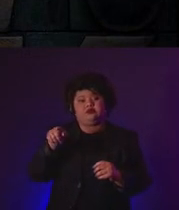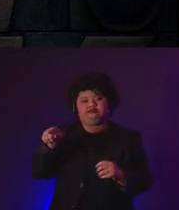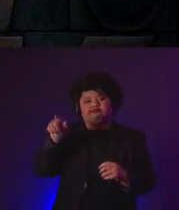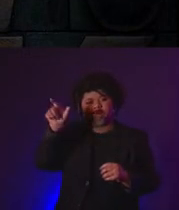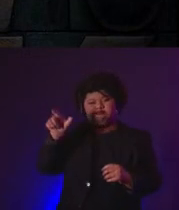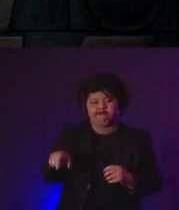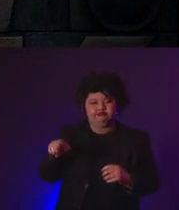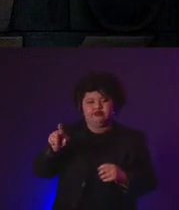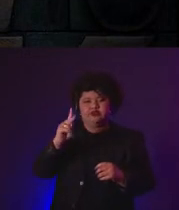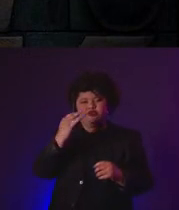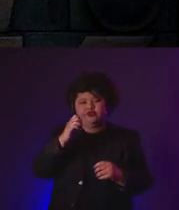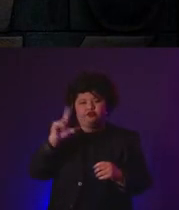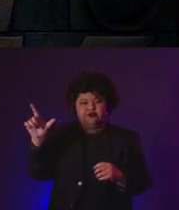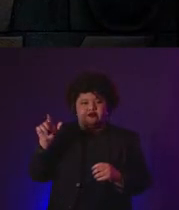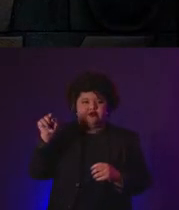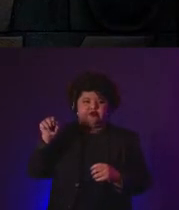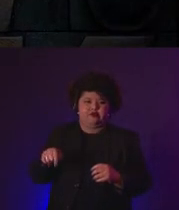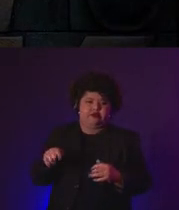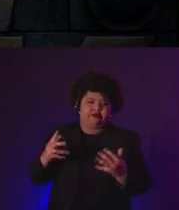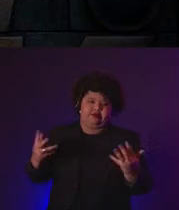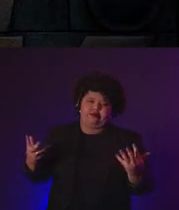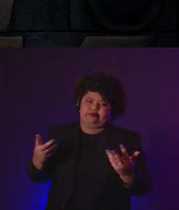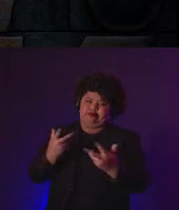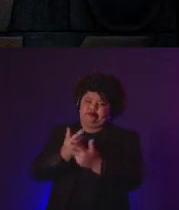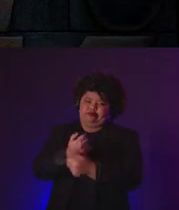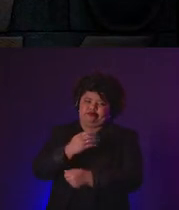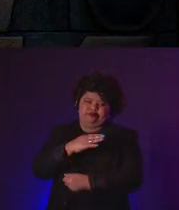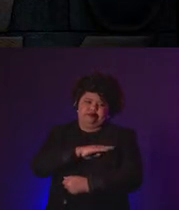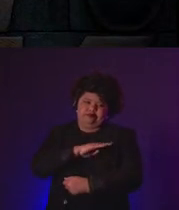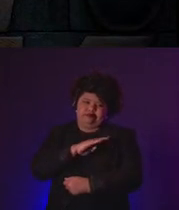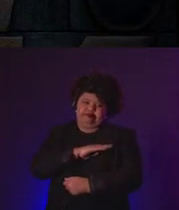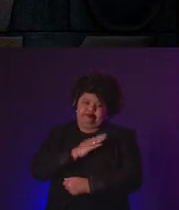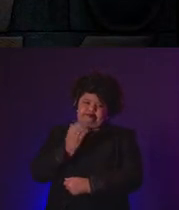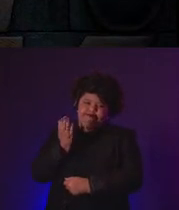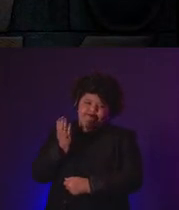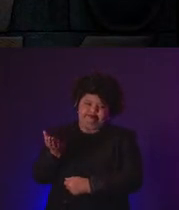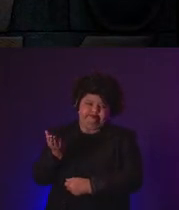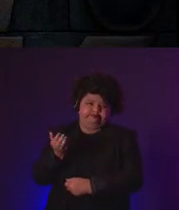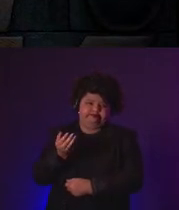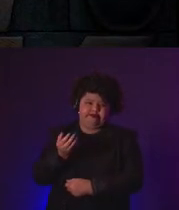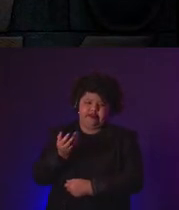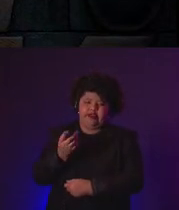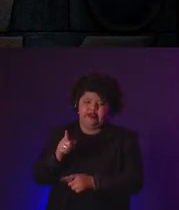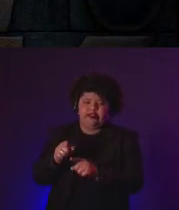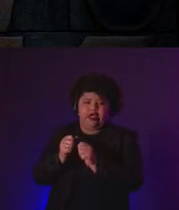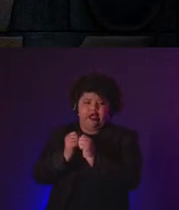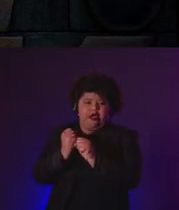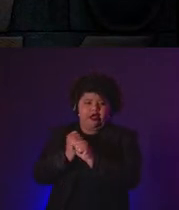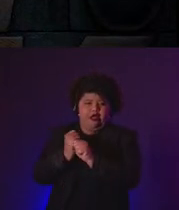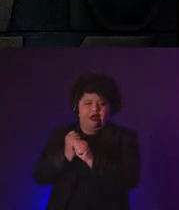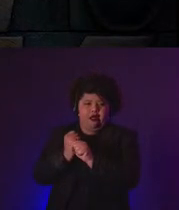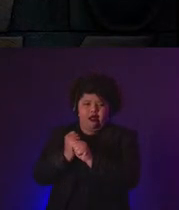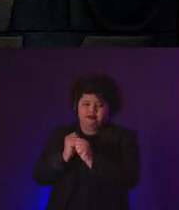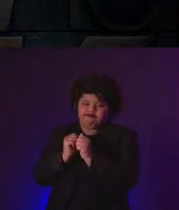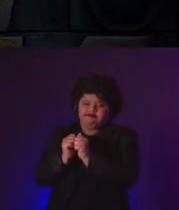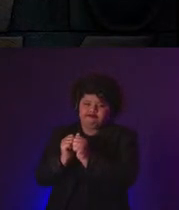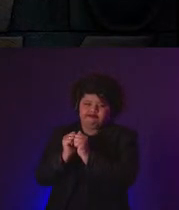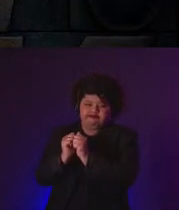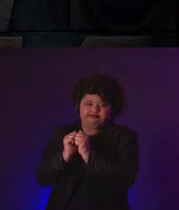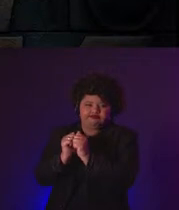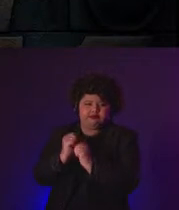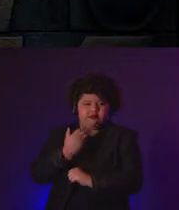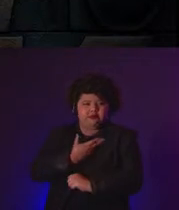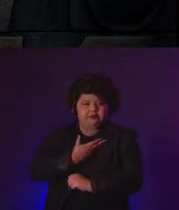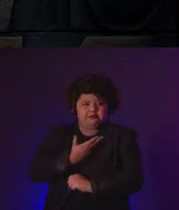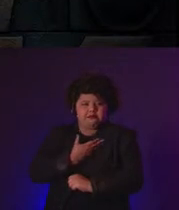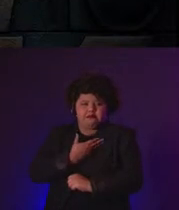wonderful colleague, and he and Sue good friends for many years. I used to use his wonderful